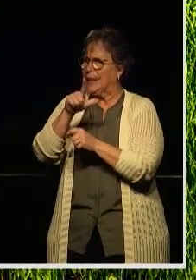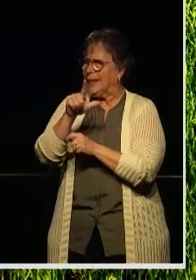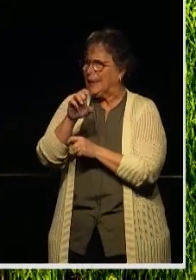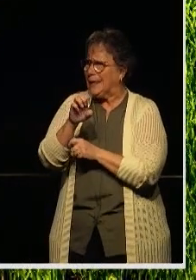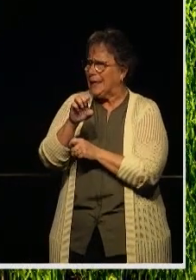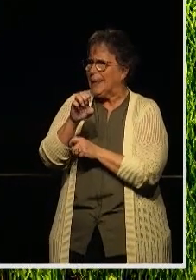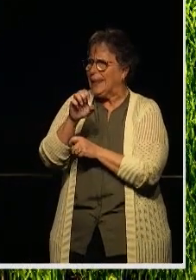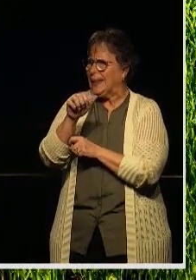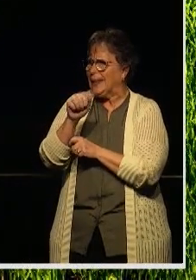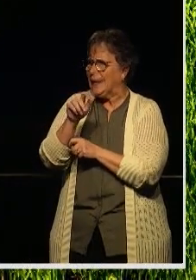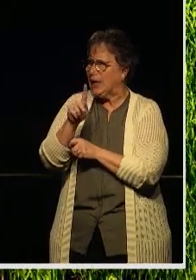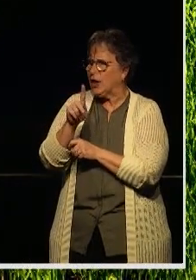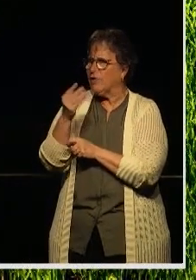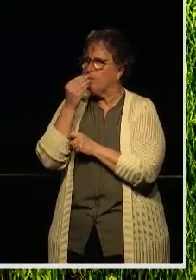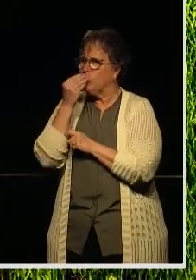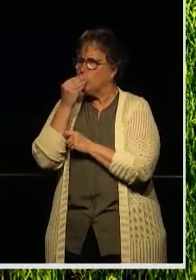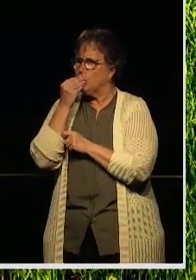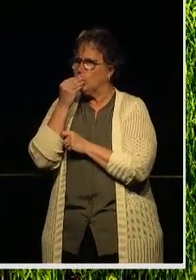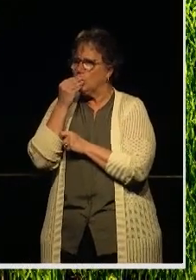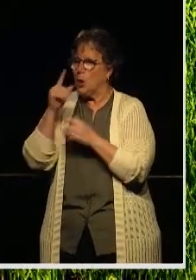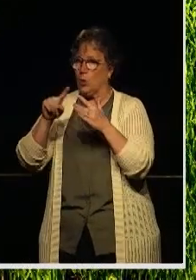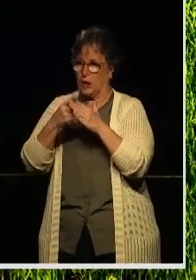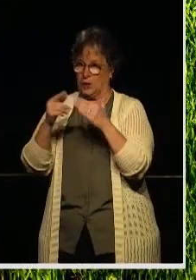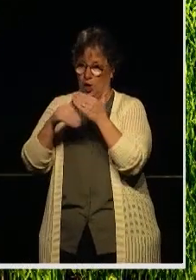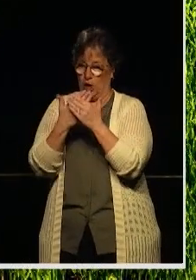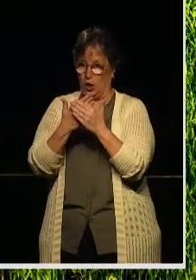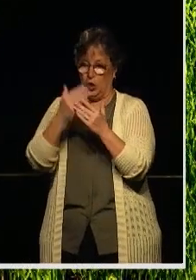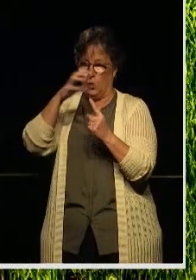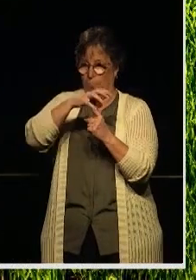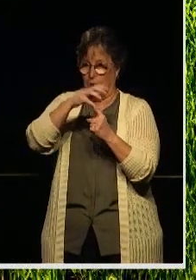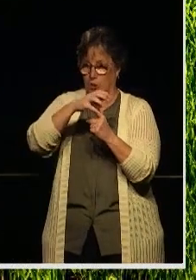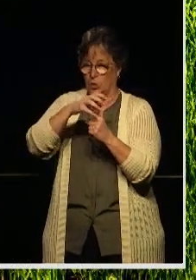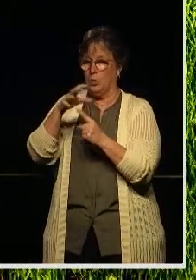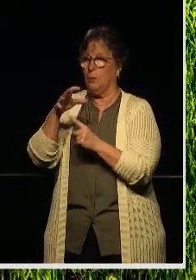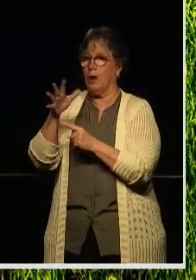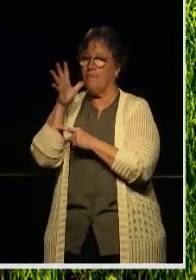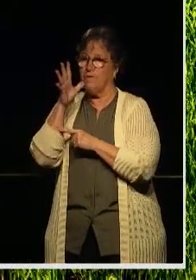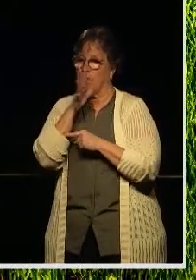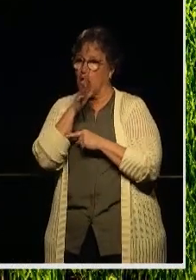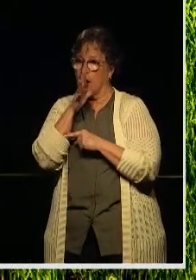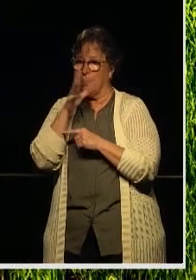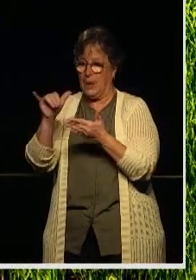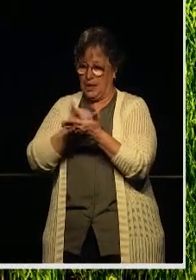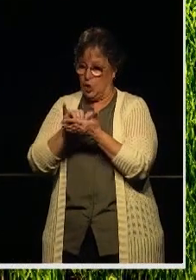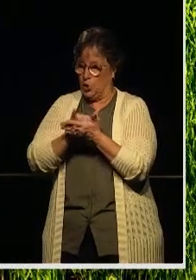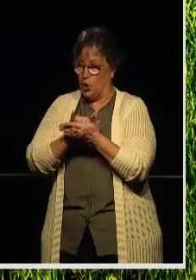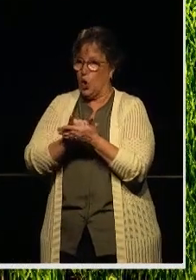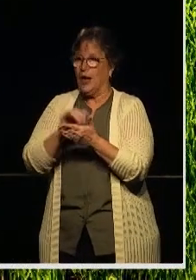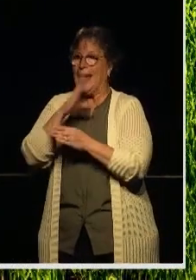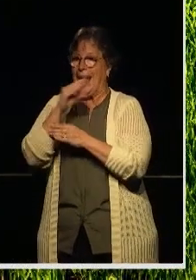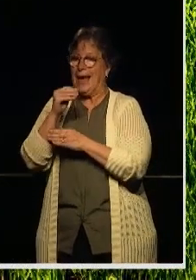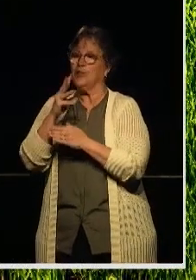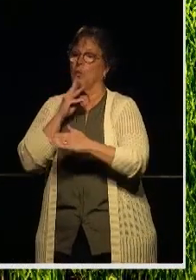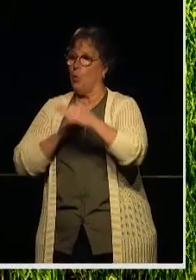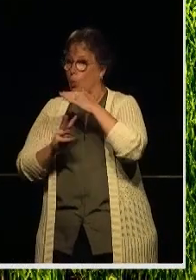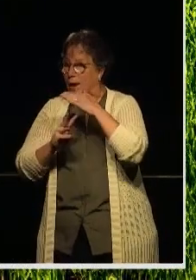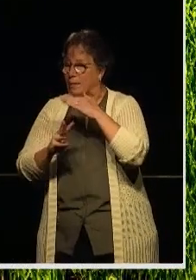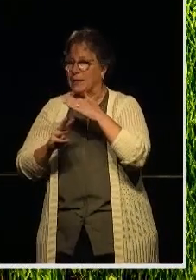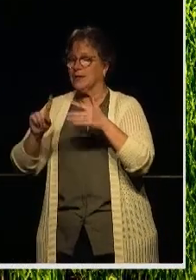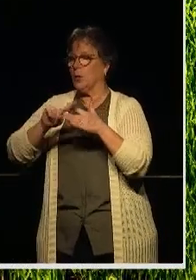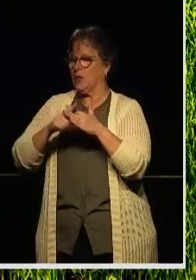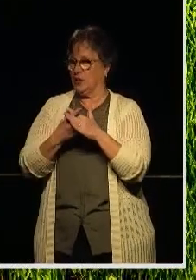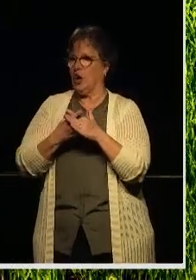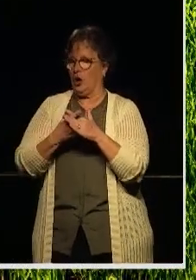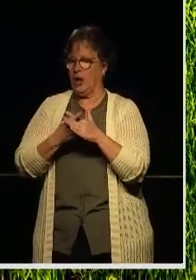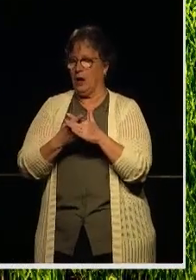York winner, a new mushroom farm in Georgetown, New York, as well as Wegmans, about the prospect of utilizing our technology for their mushroom